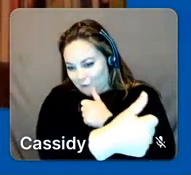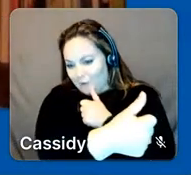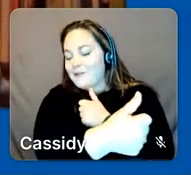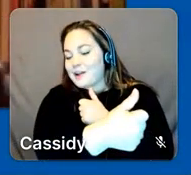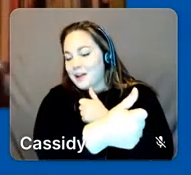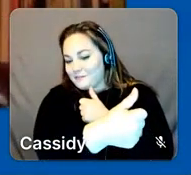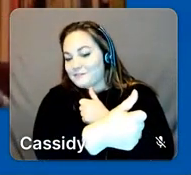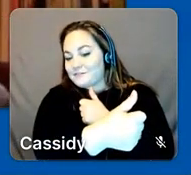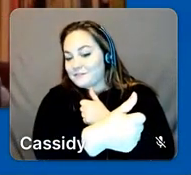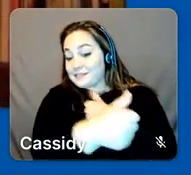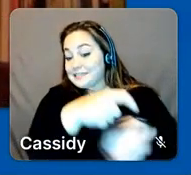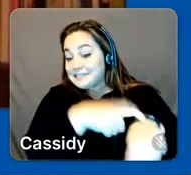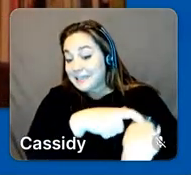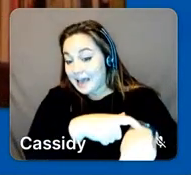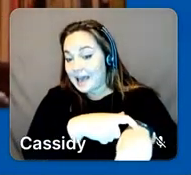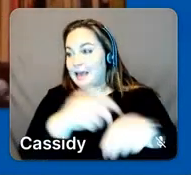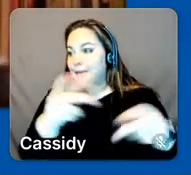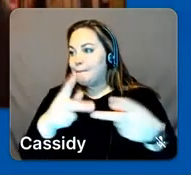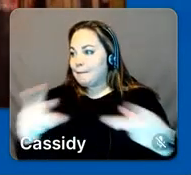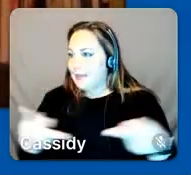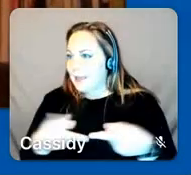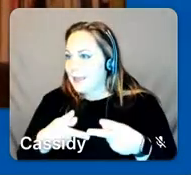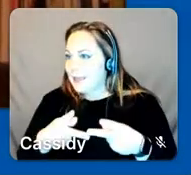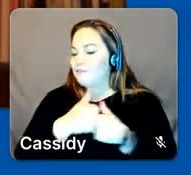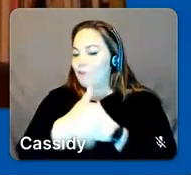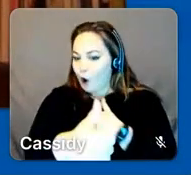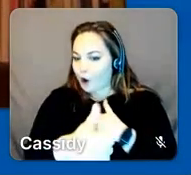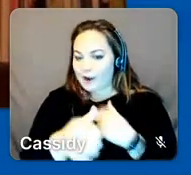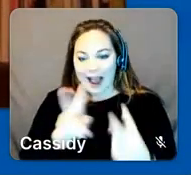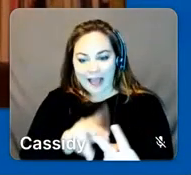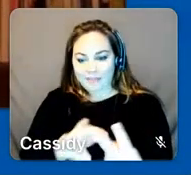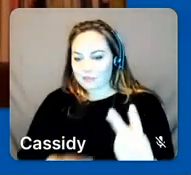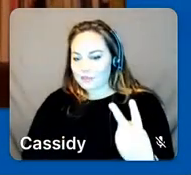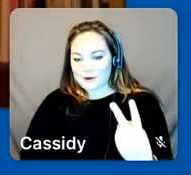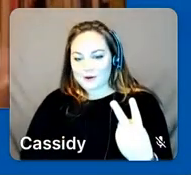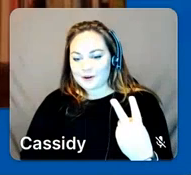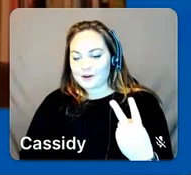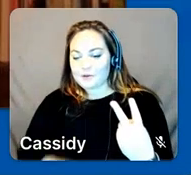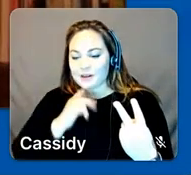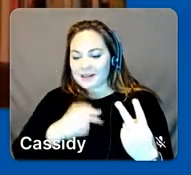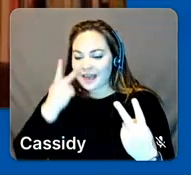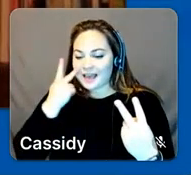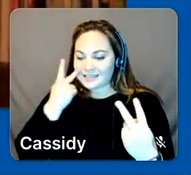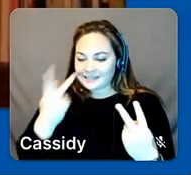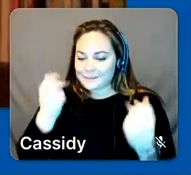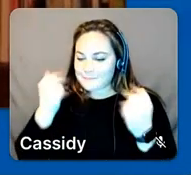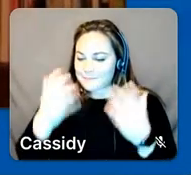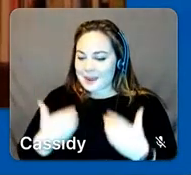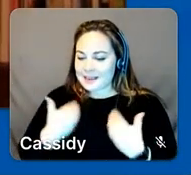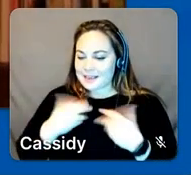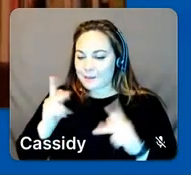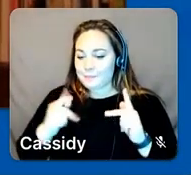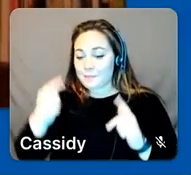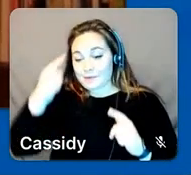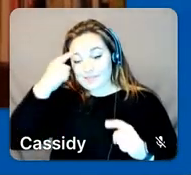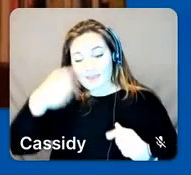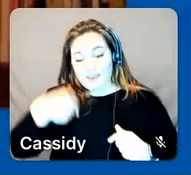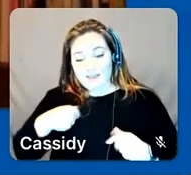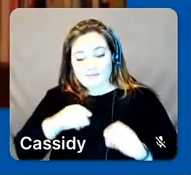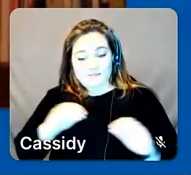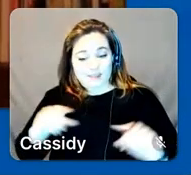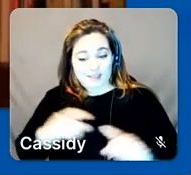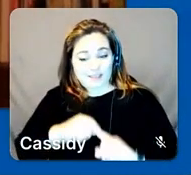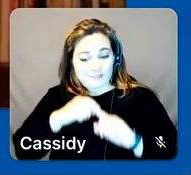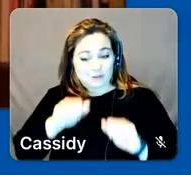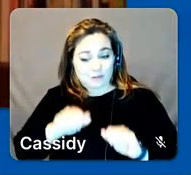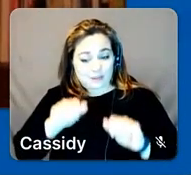time or geographically or whatever it is, because I just find so many young people think that they don't have anything to write about. And, or